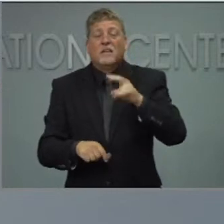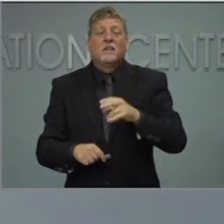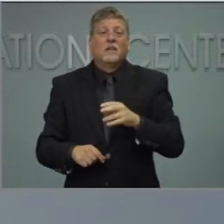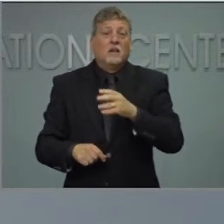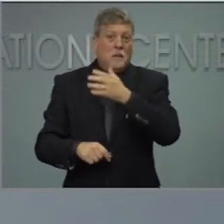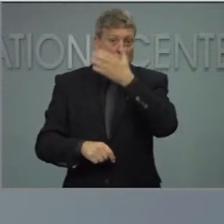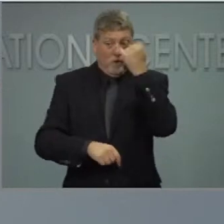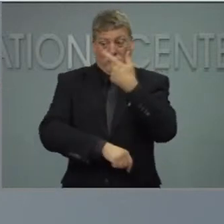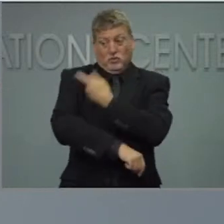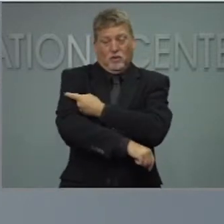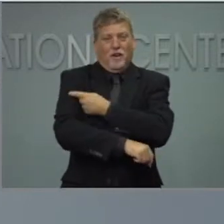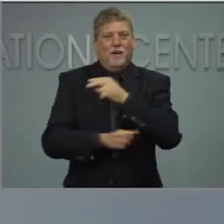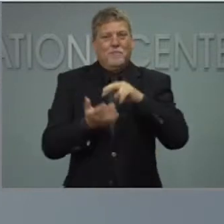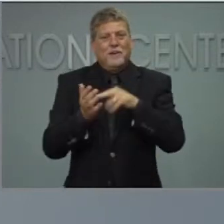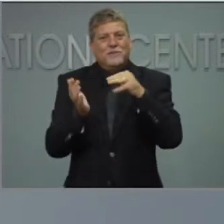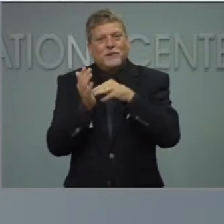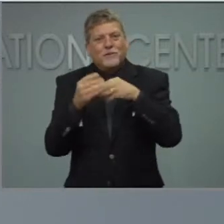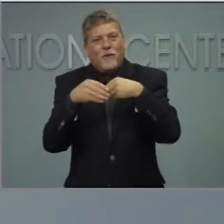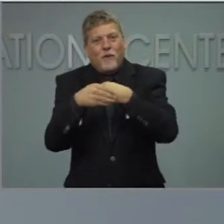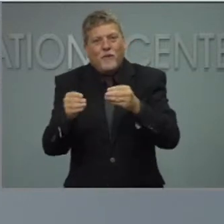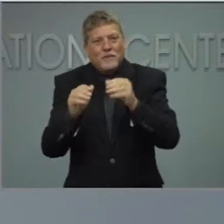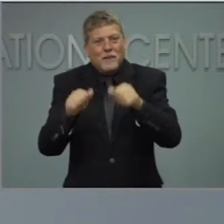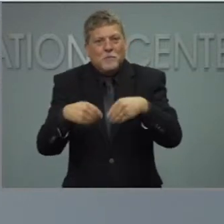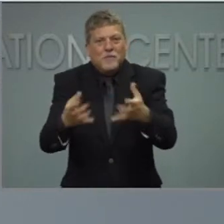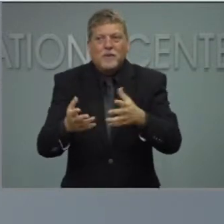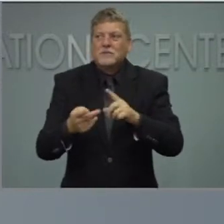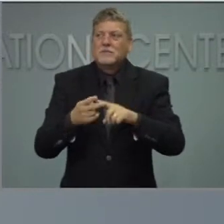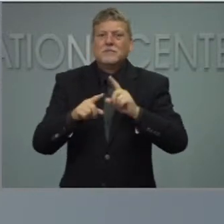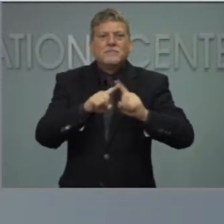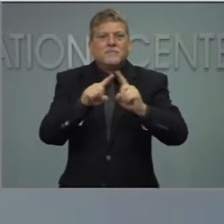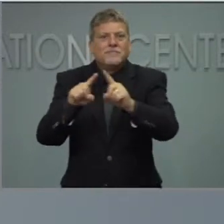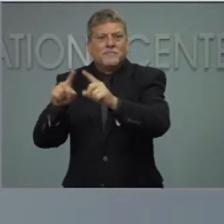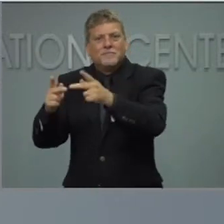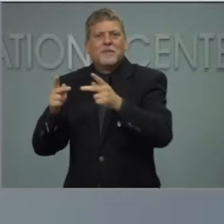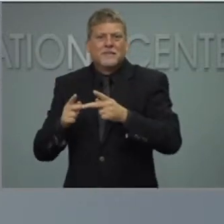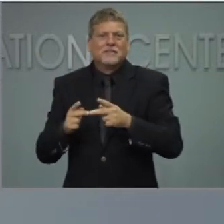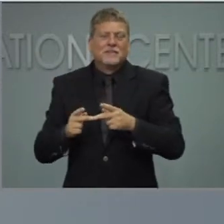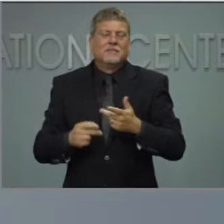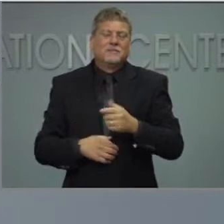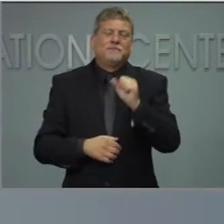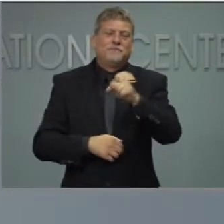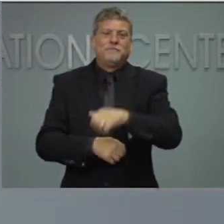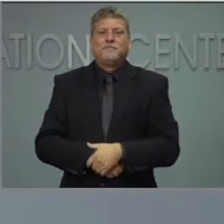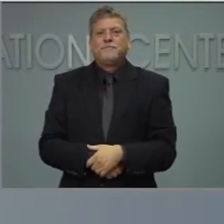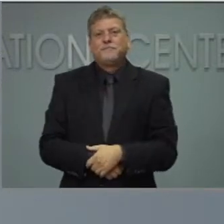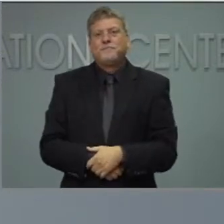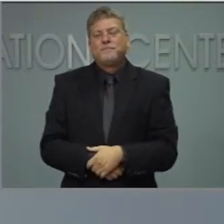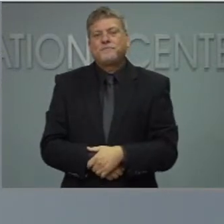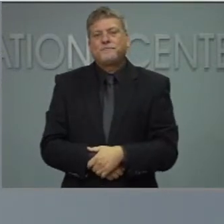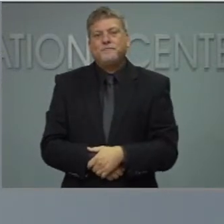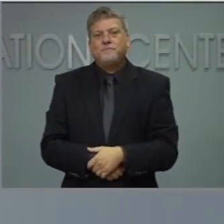we're working with providers to make sure that access is available widely across North Carolina.